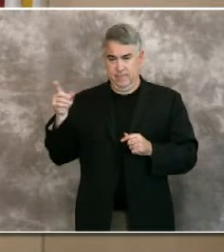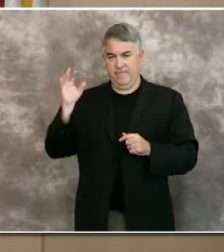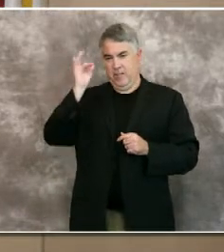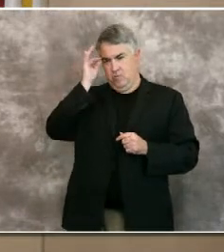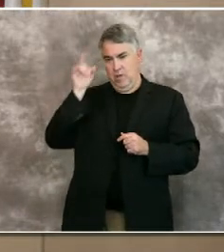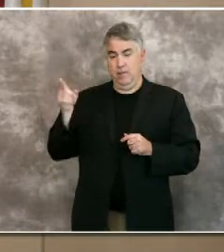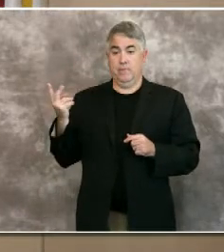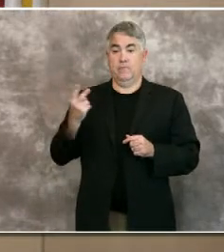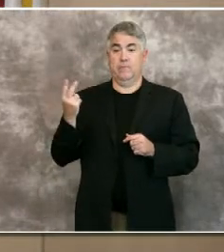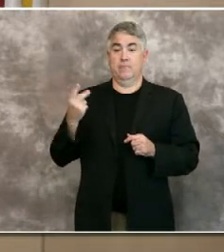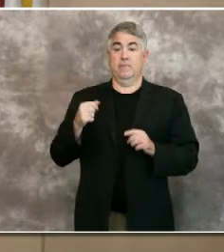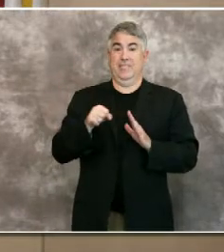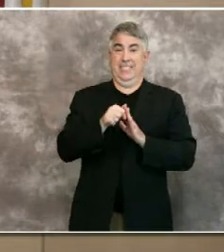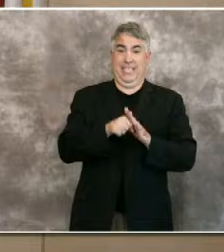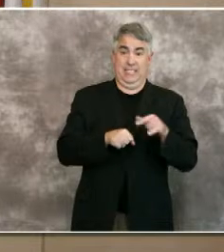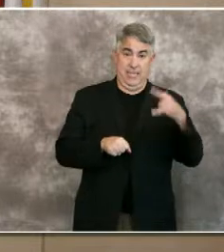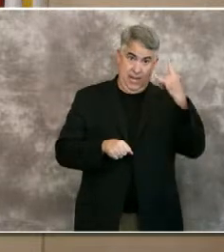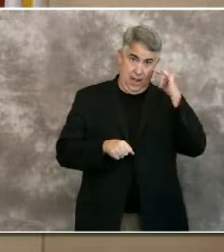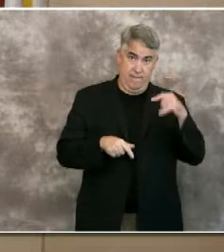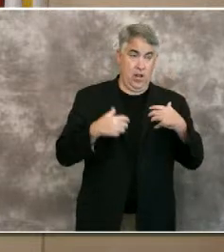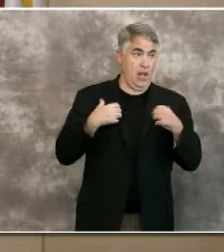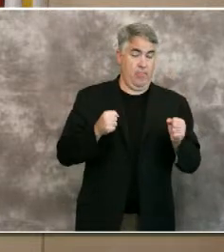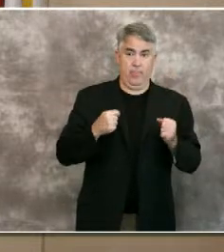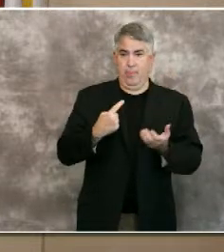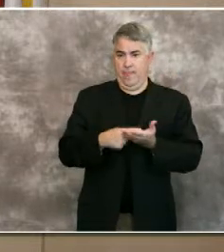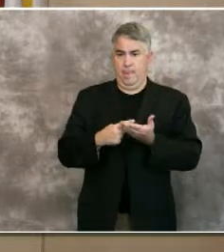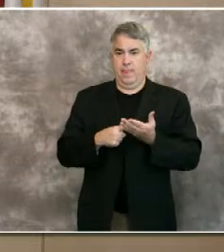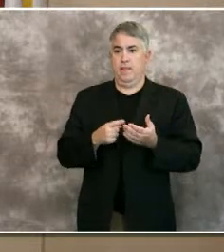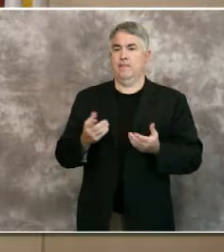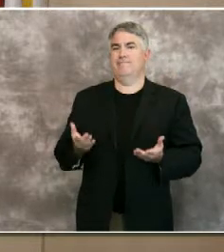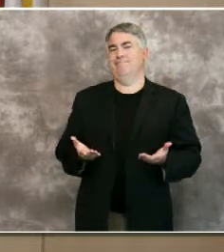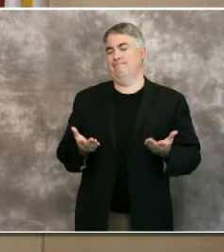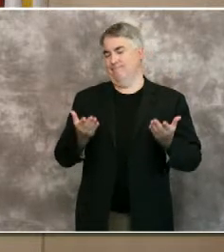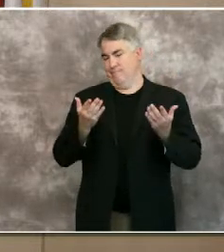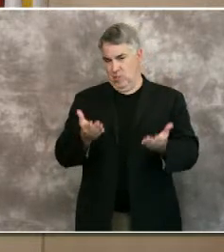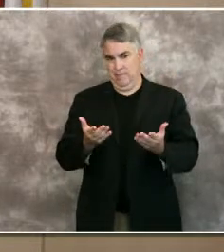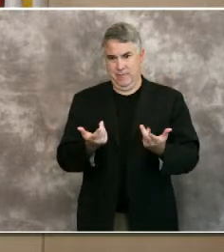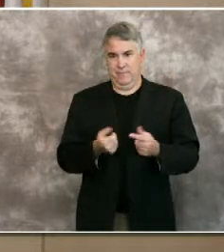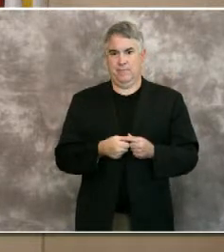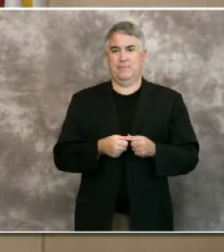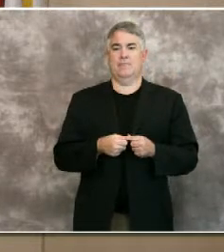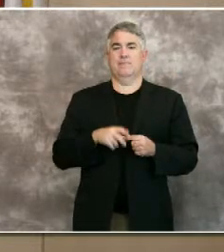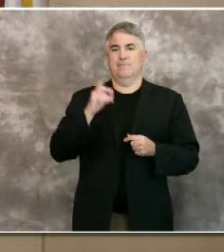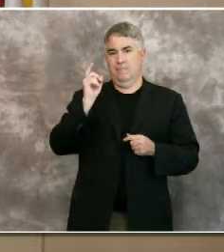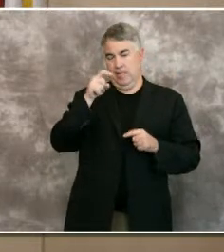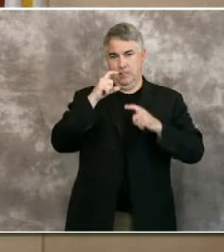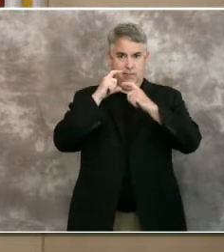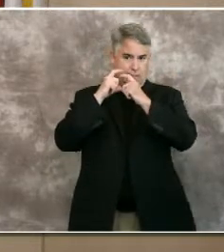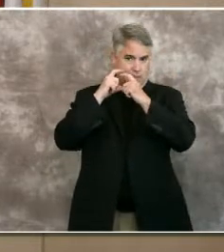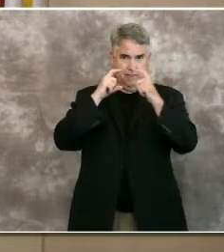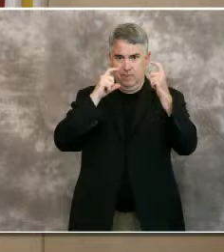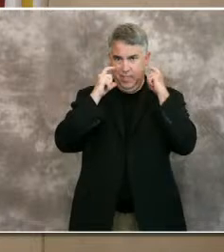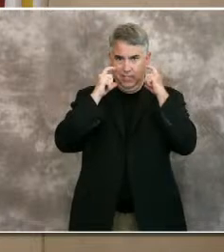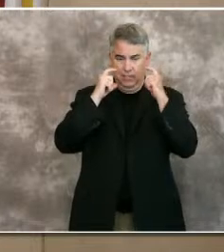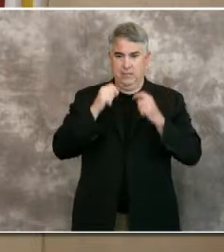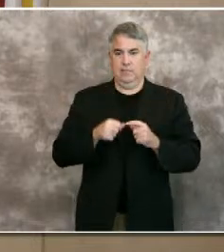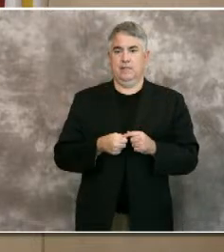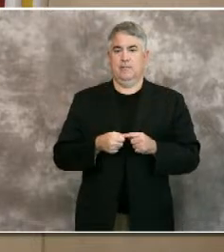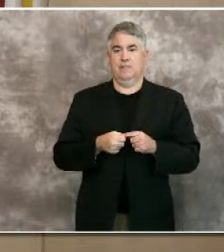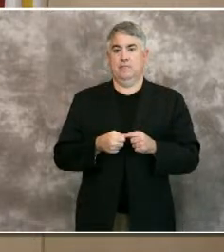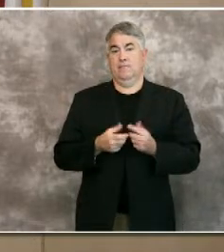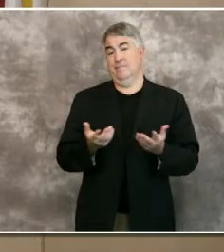the State Health Department recommend the use of face coverings. And in fact, the